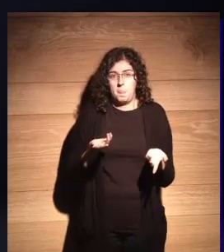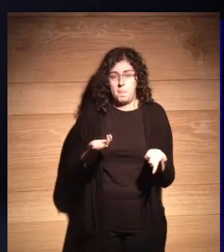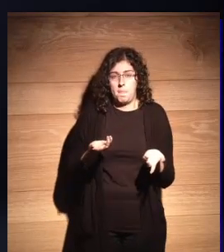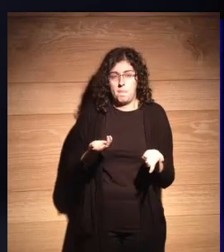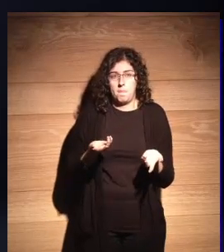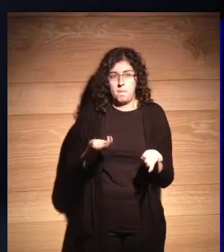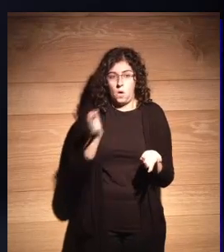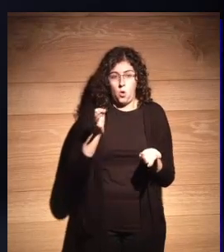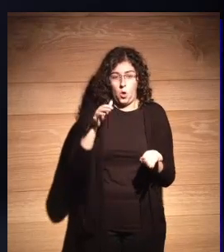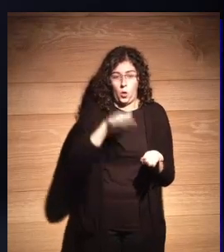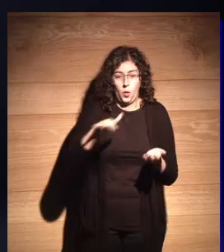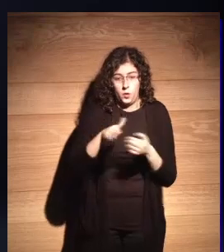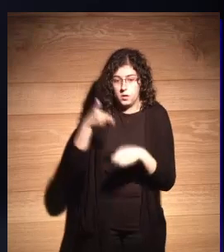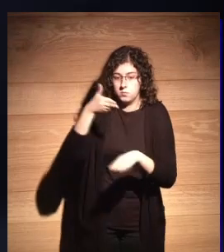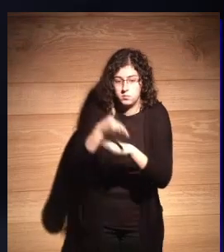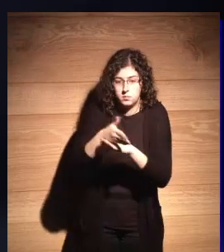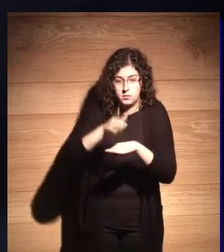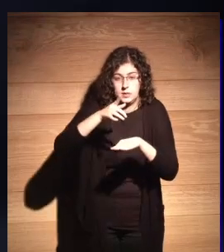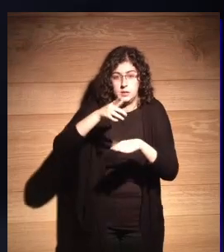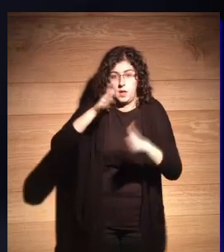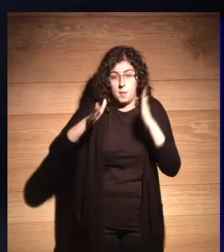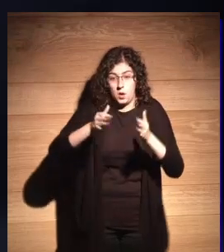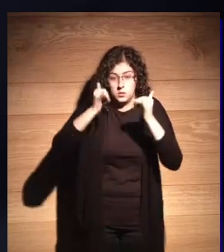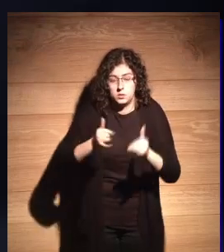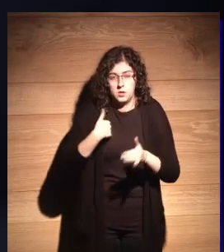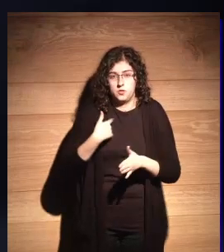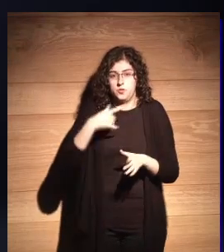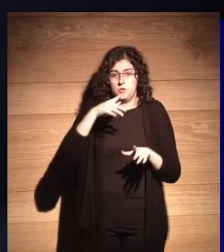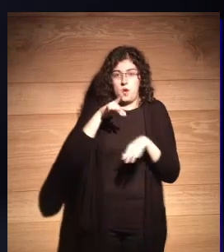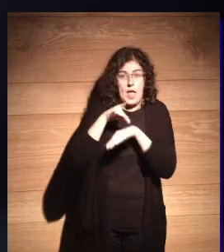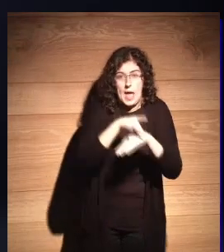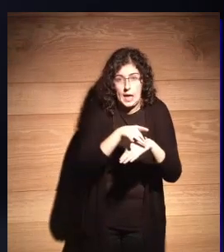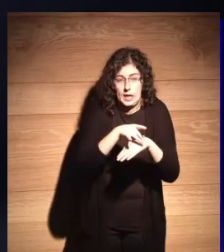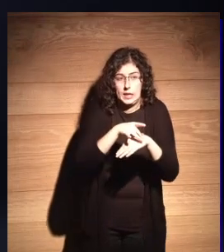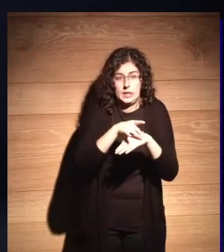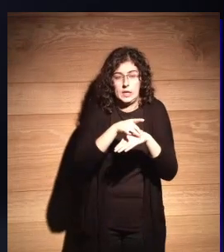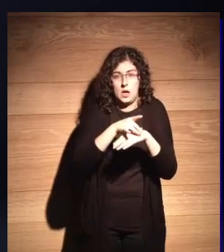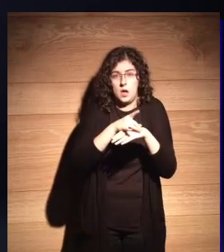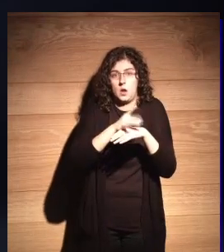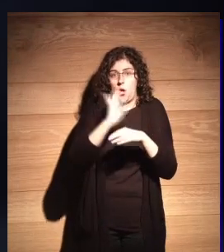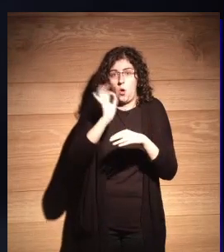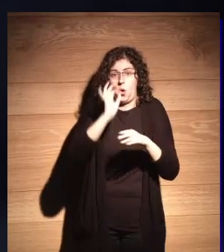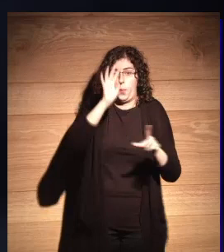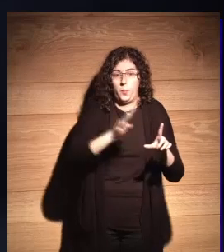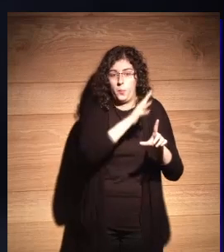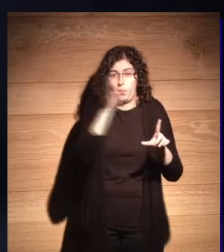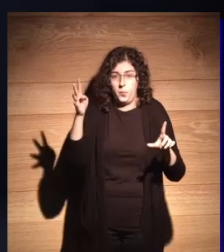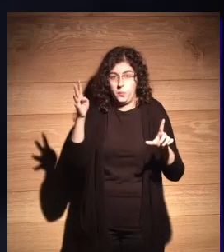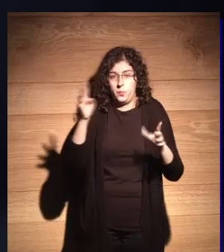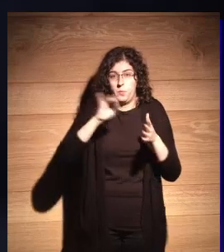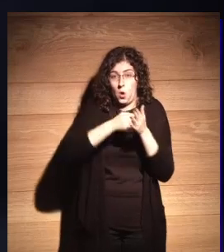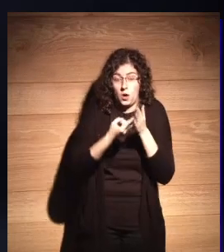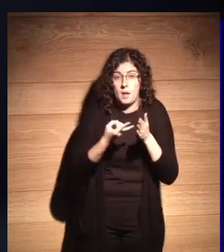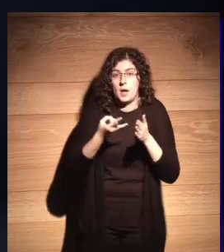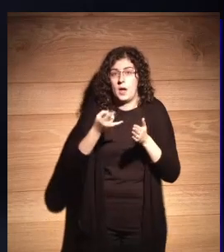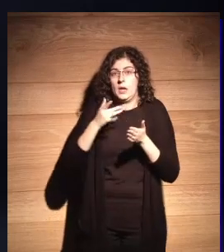agenda, kind of serve an agenda for a magazine because they have certain